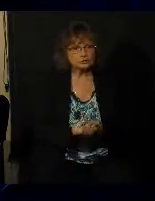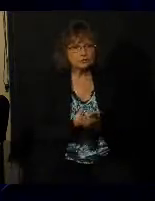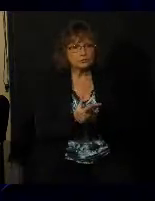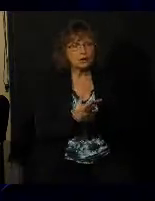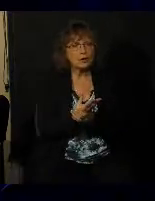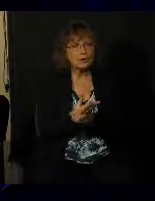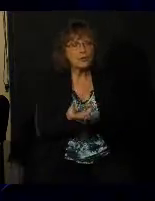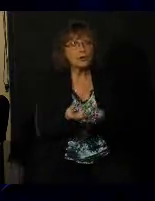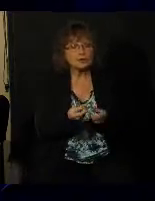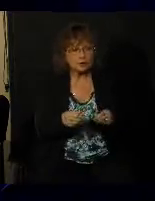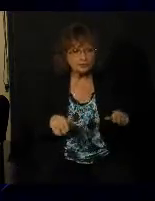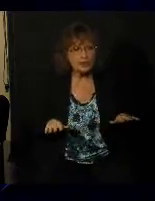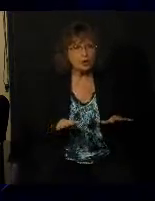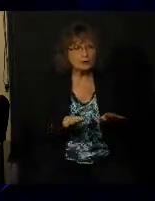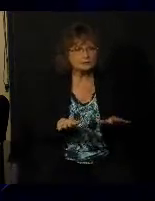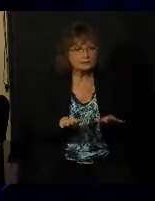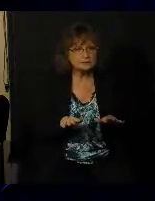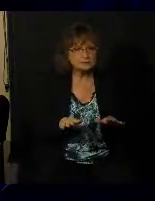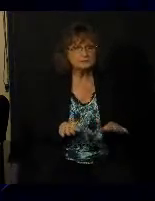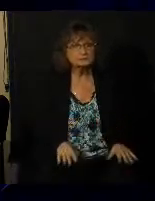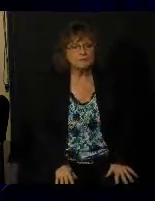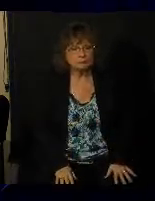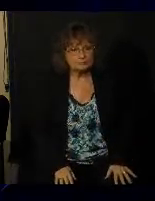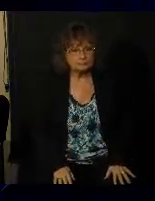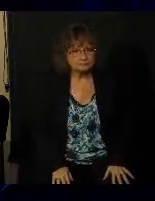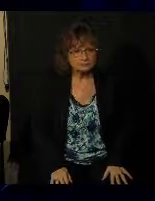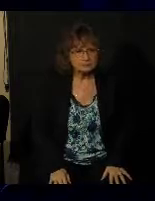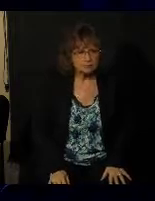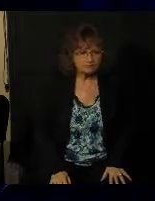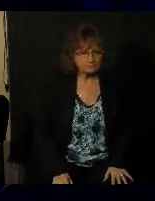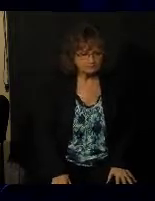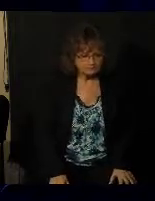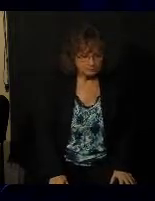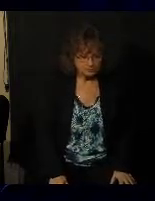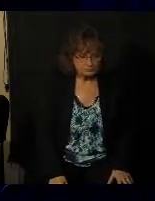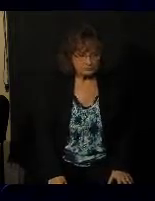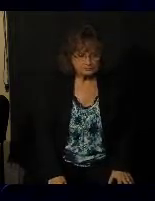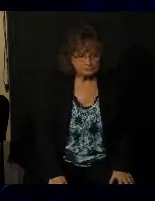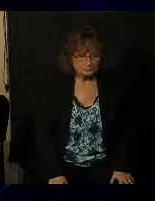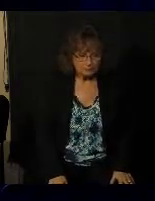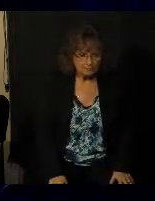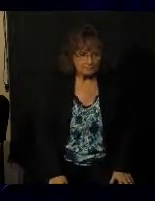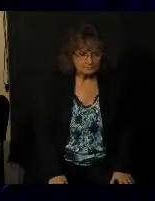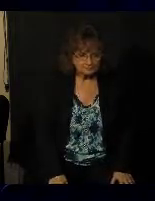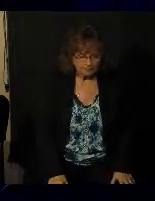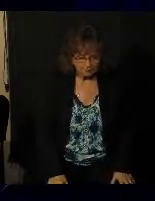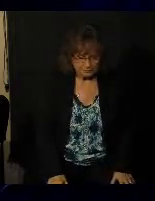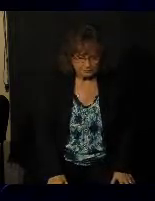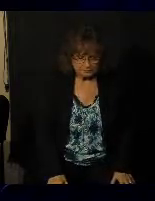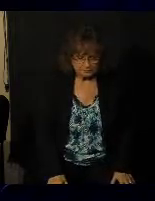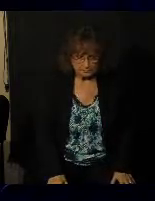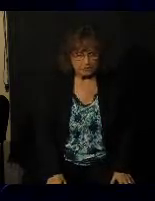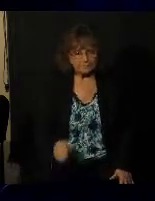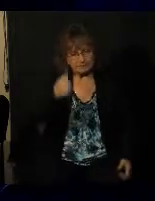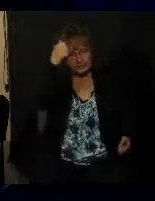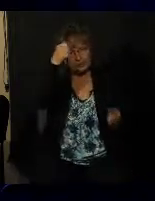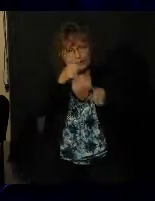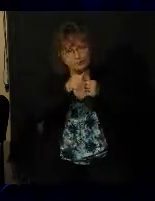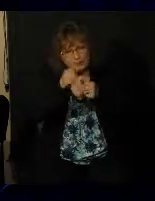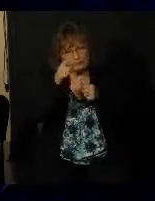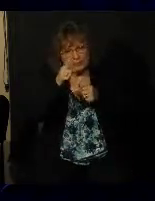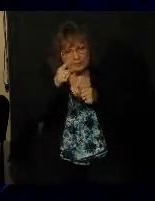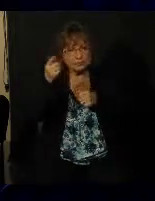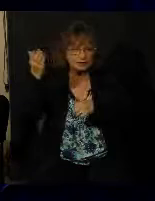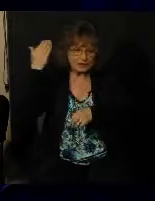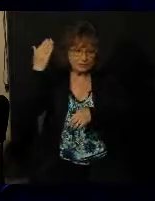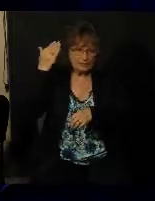like crazy, but thinking about that fishing trip. And it was freezing cold. We couldn't catch the fish. We fed a whole can of